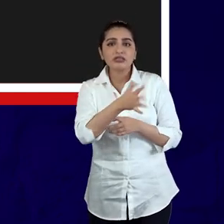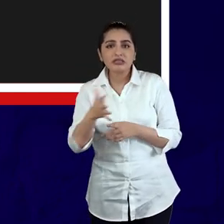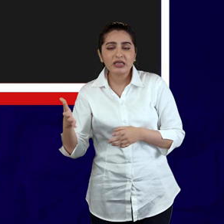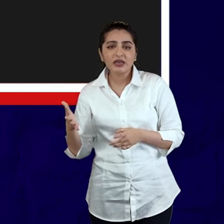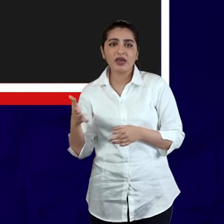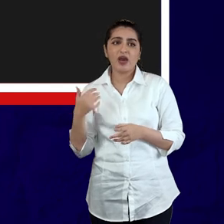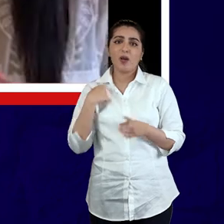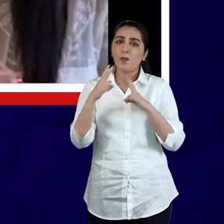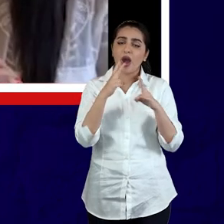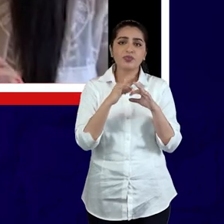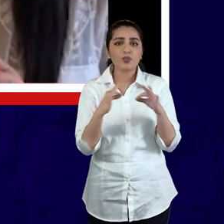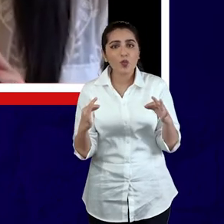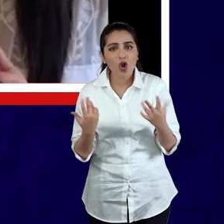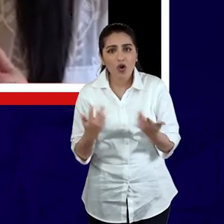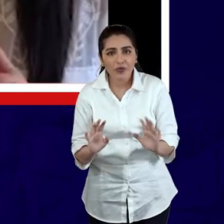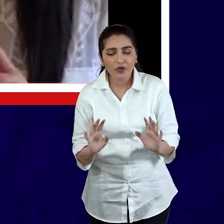things,